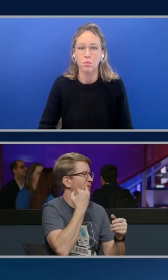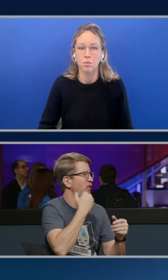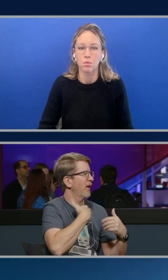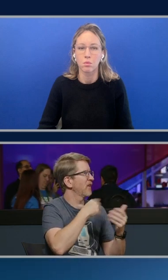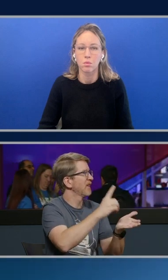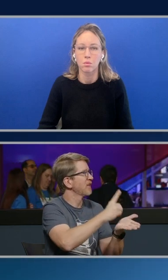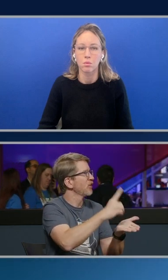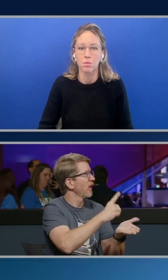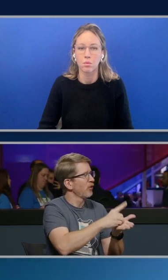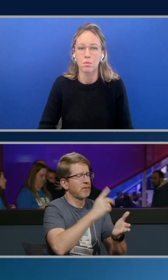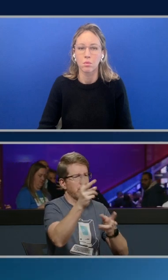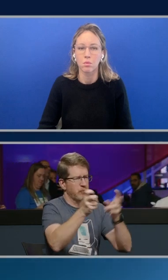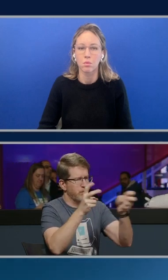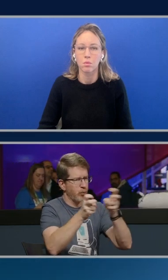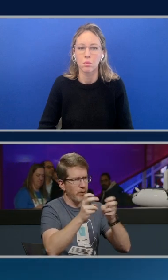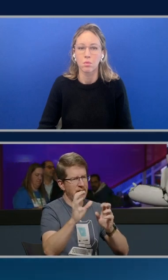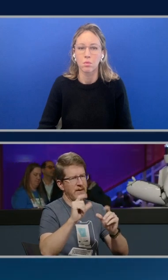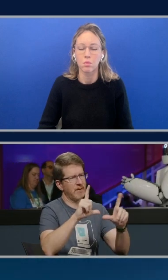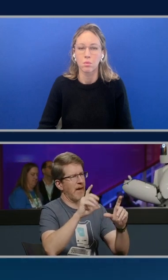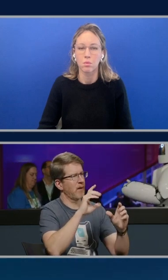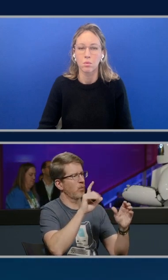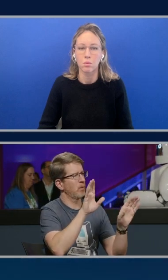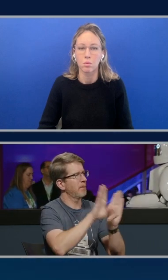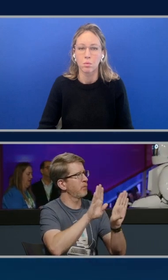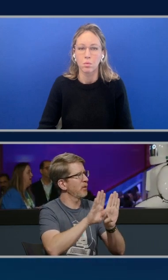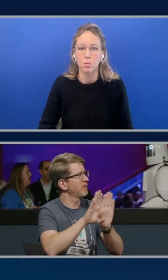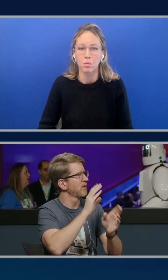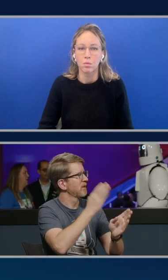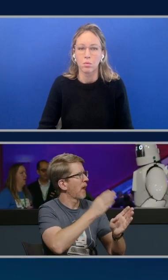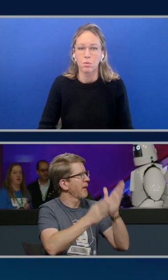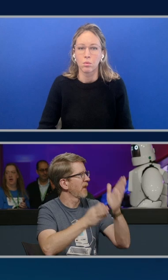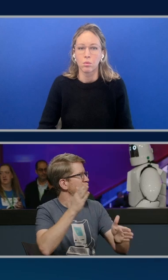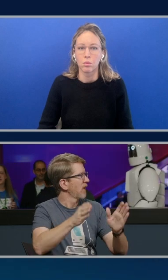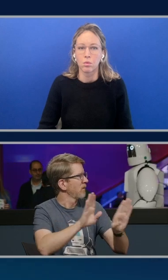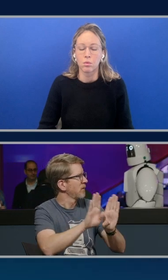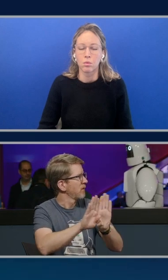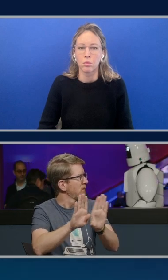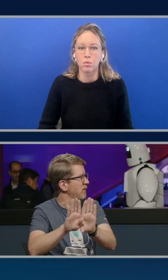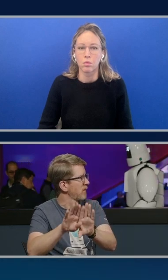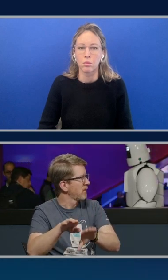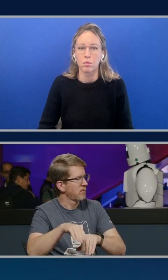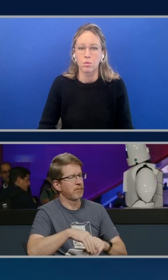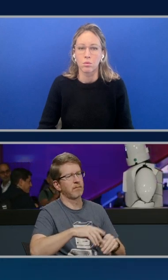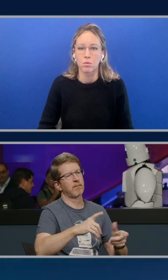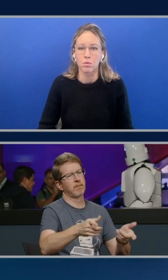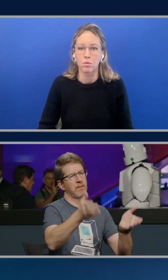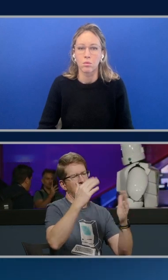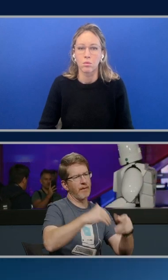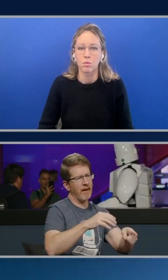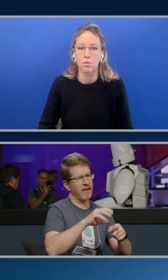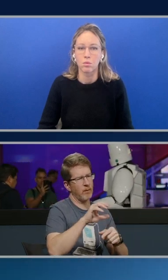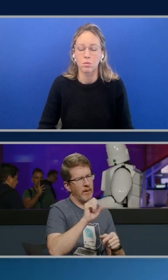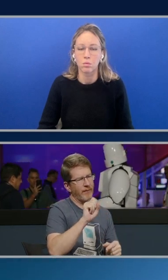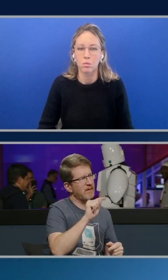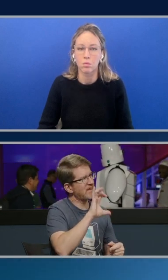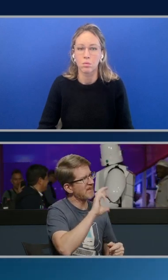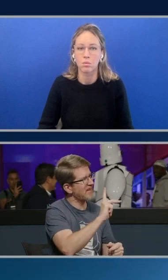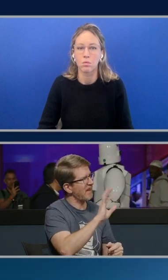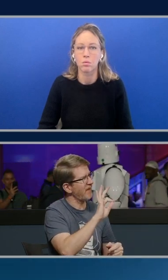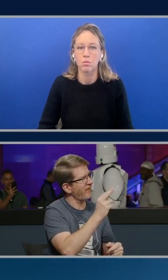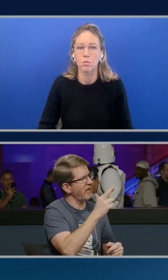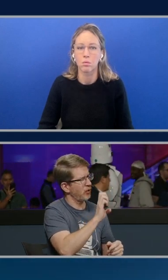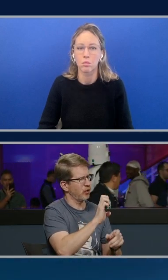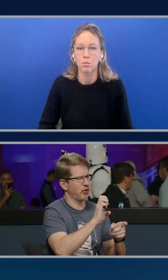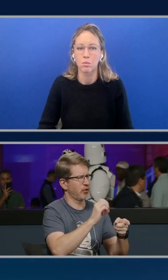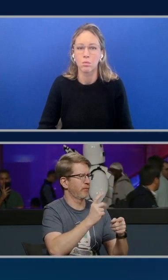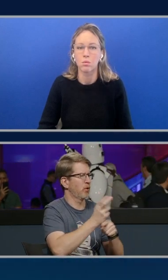videos that we have, like we have a dictionary that we're using. So it's putting those all side by side as it's taking from the ASL